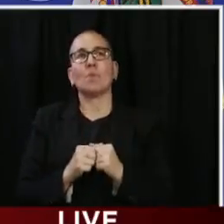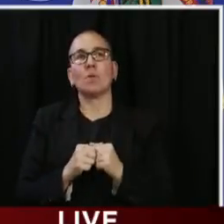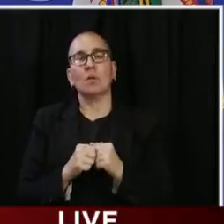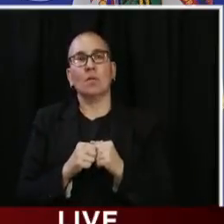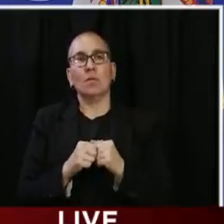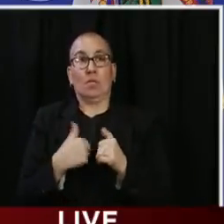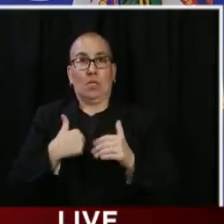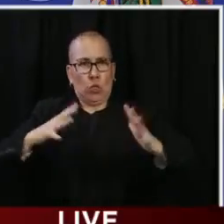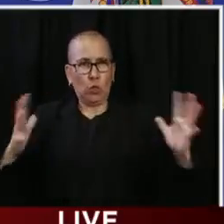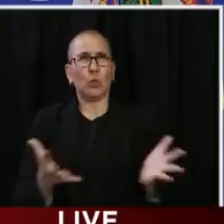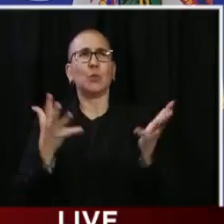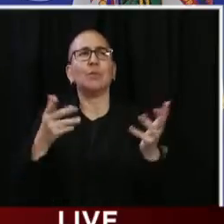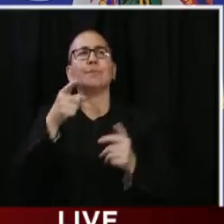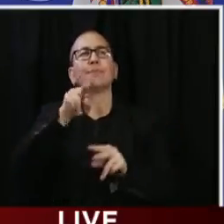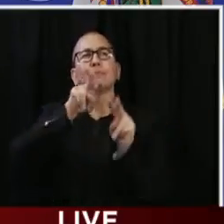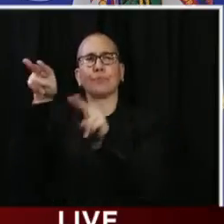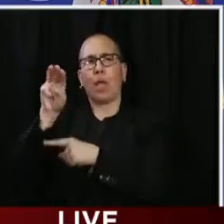to